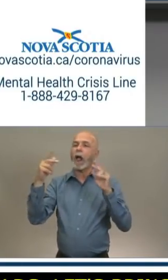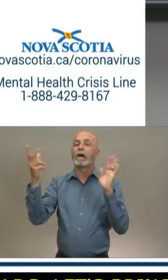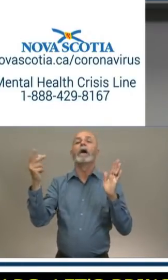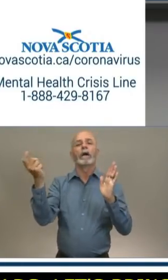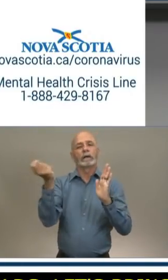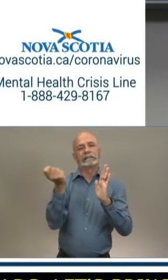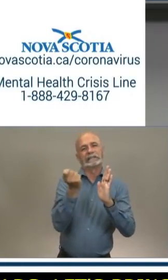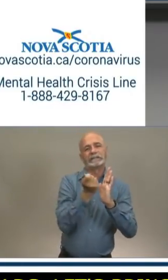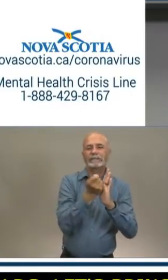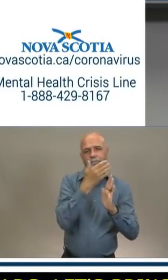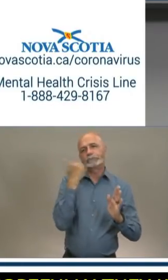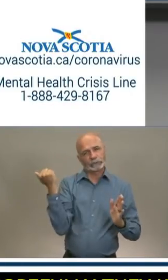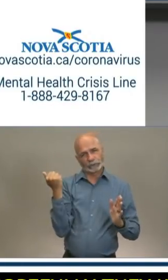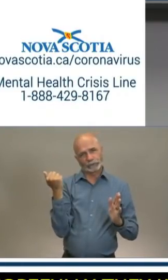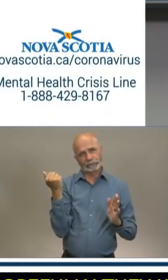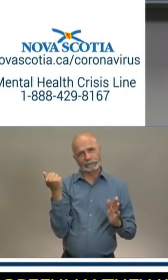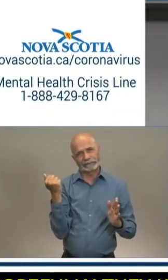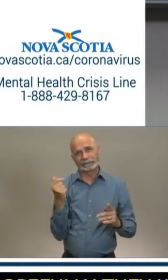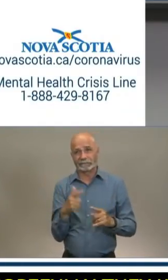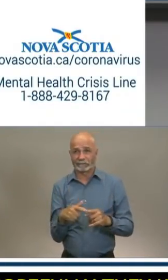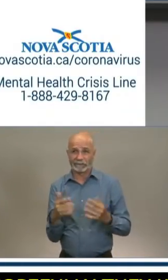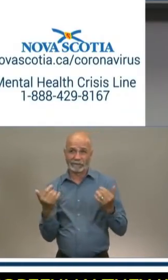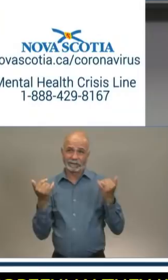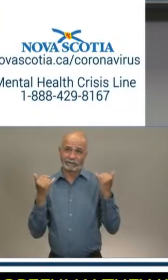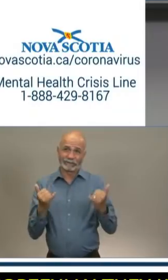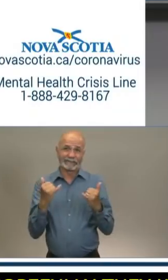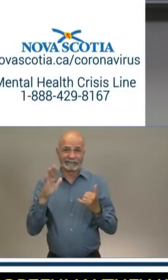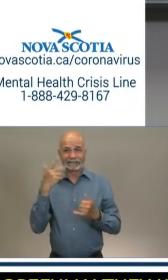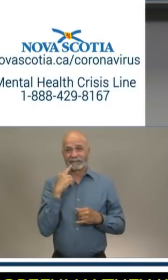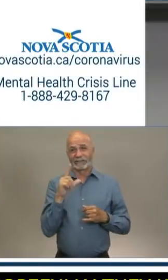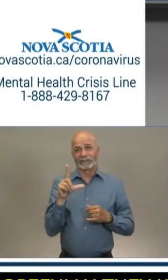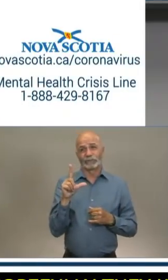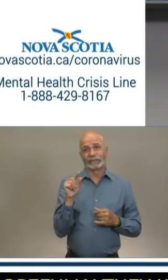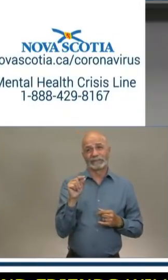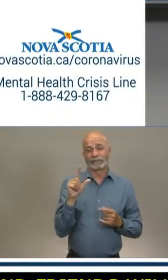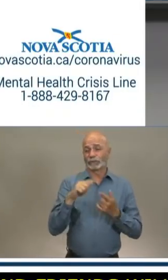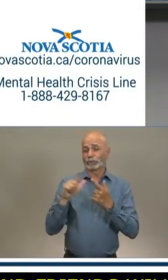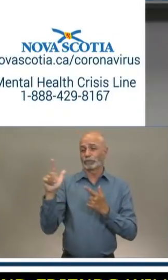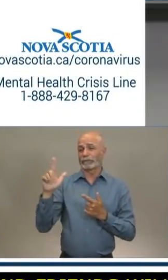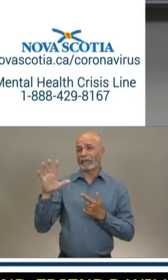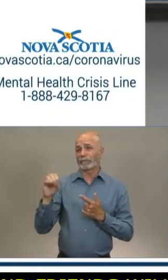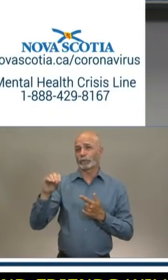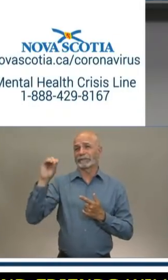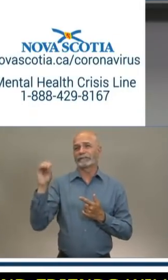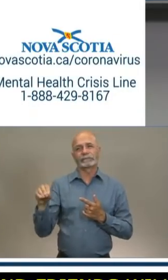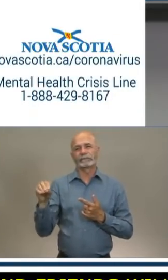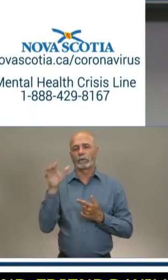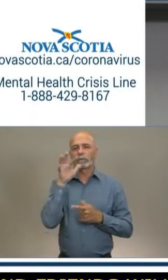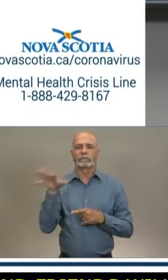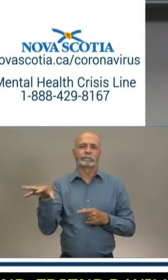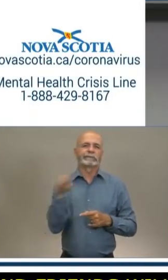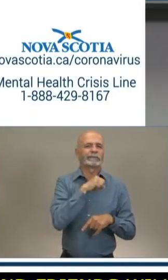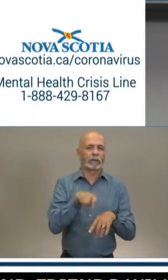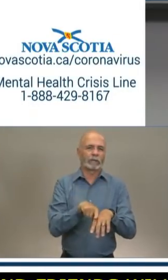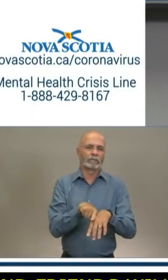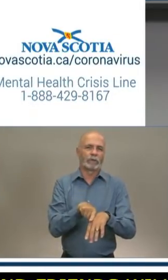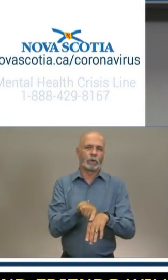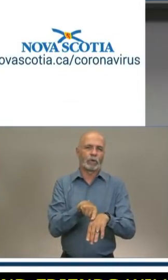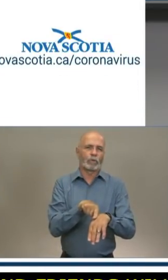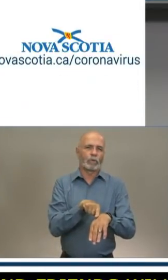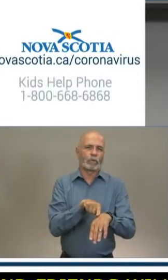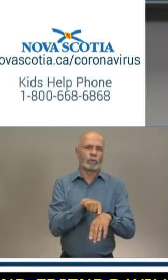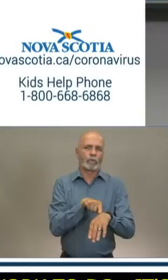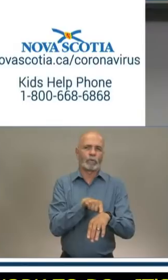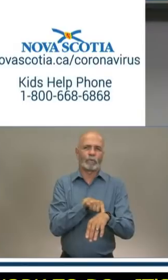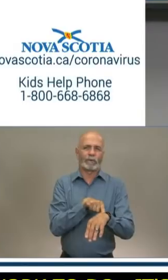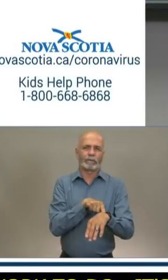natural that this last 20-25% when we hit that slows down, but that's why we're going to keep pushing out. We can't be satisfied